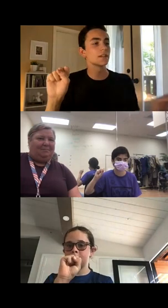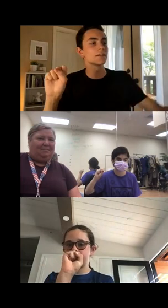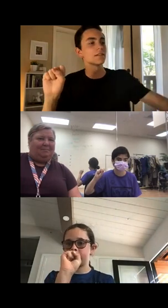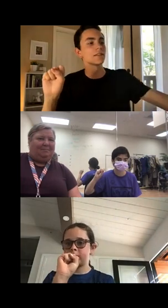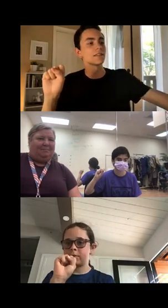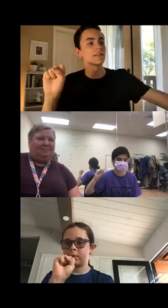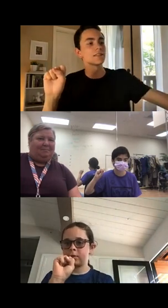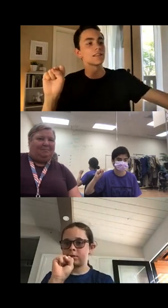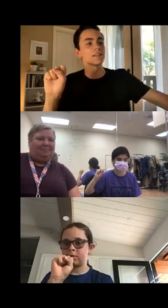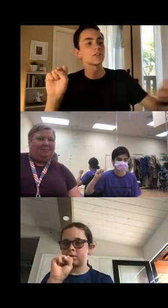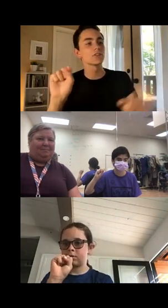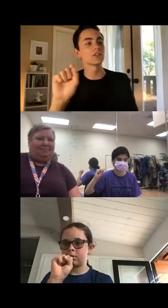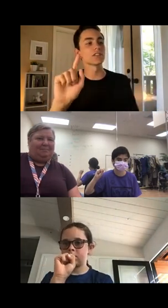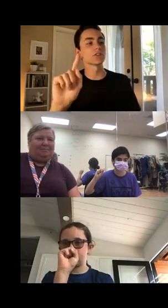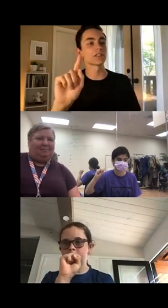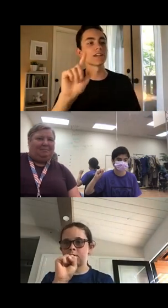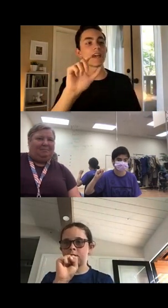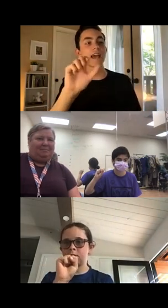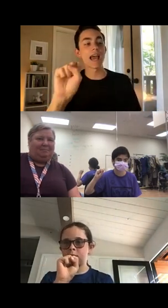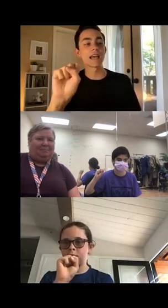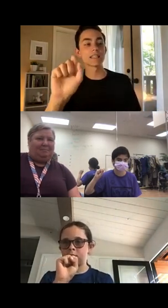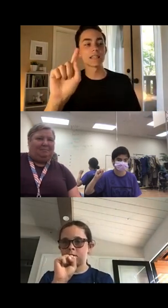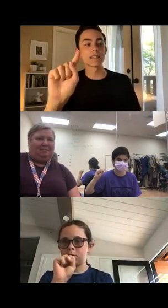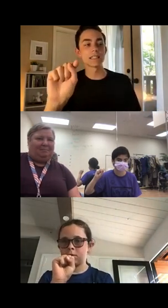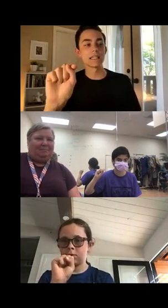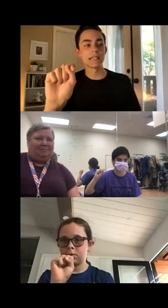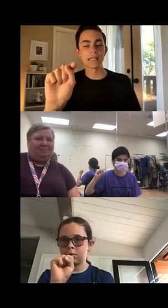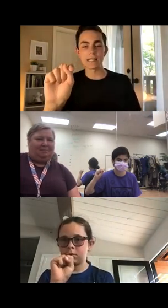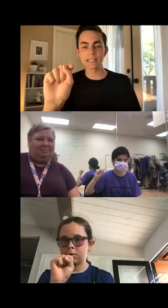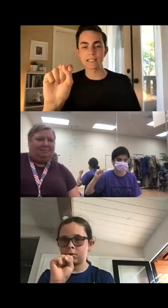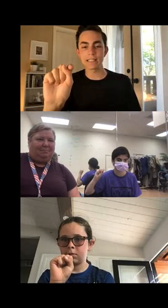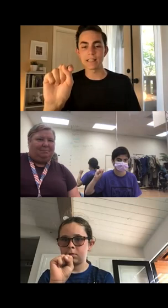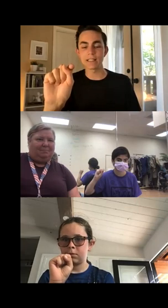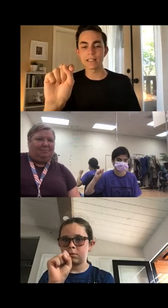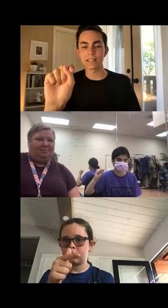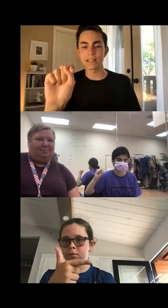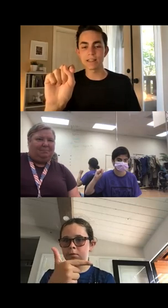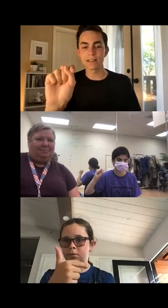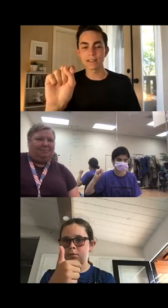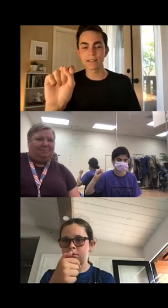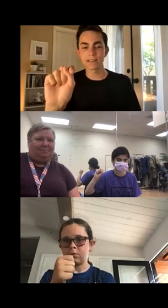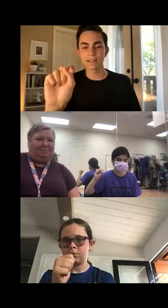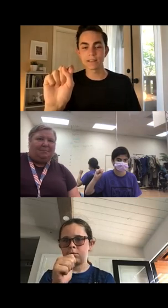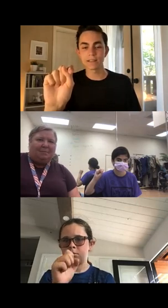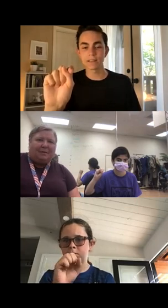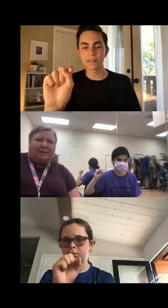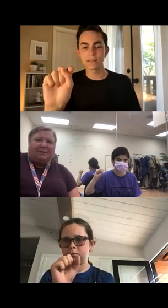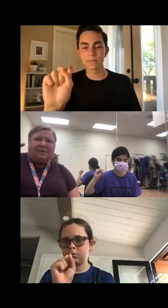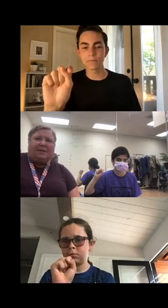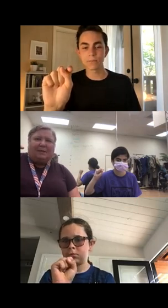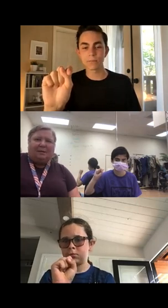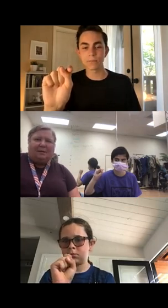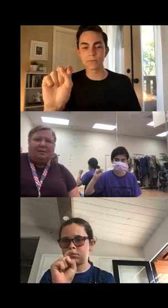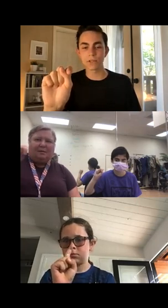That's funny. I think this illustration is incorrect. S, T, T, this is T. Wait,